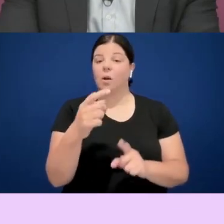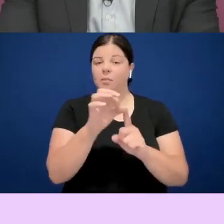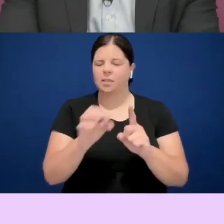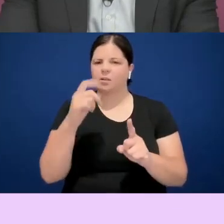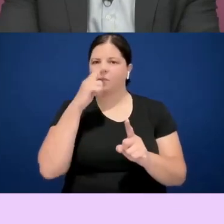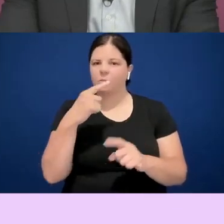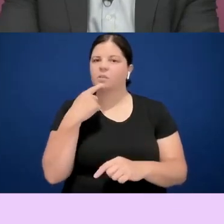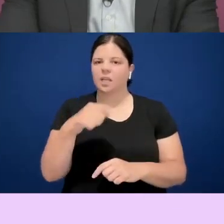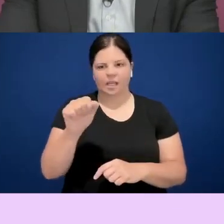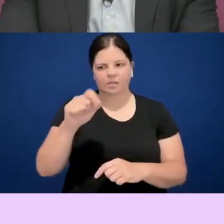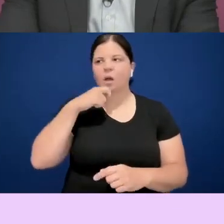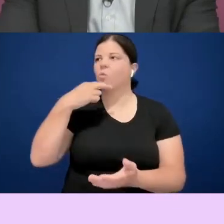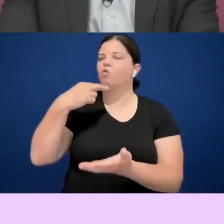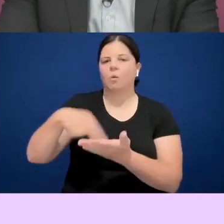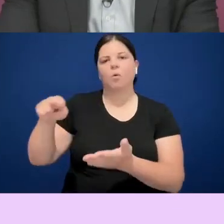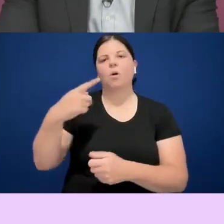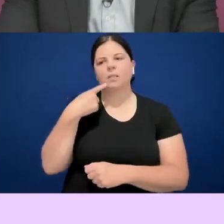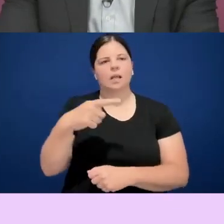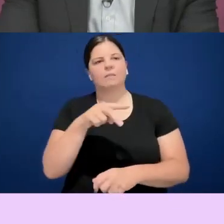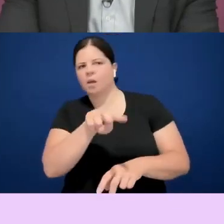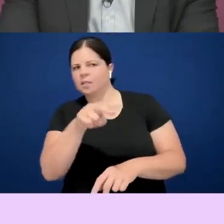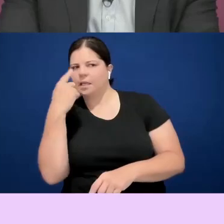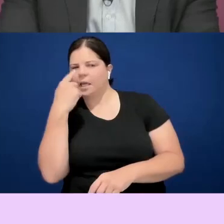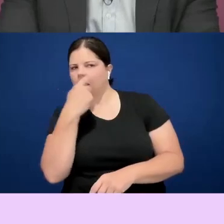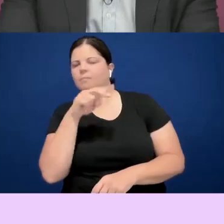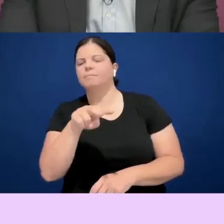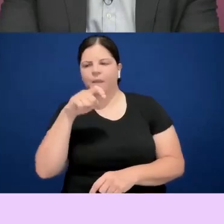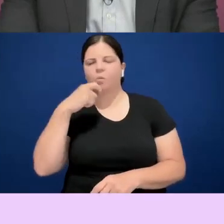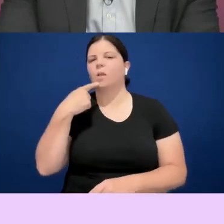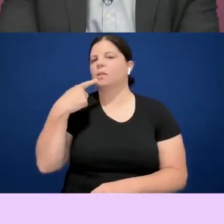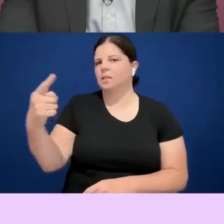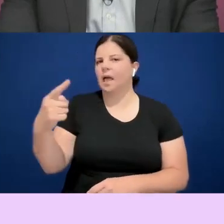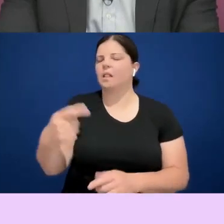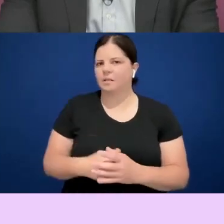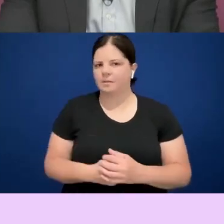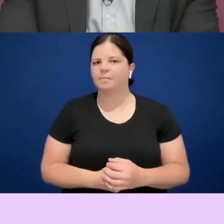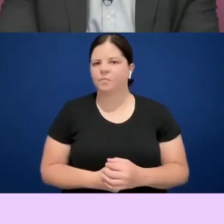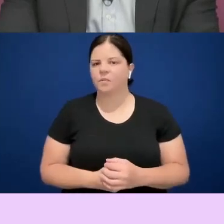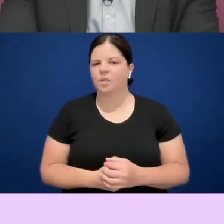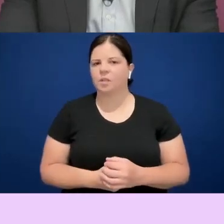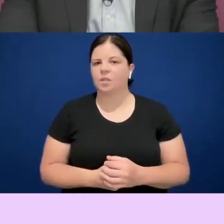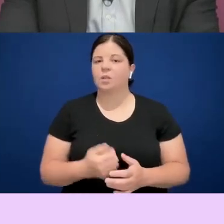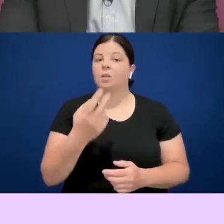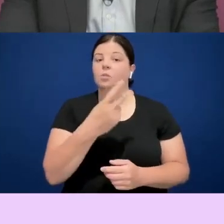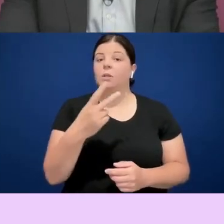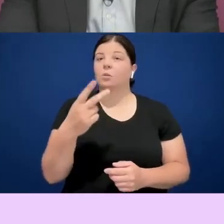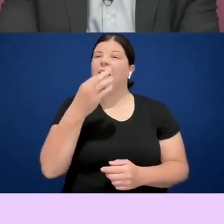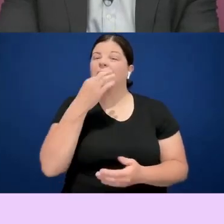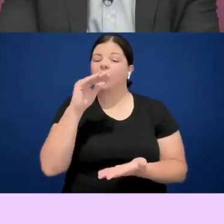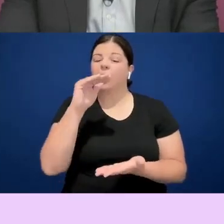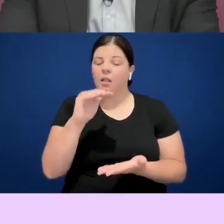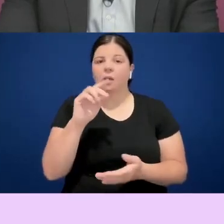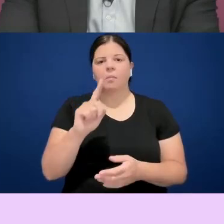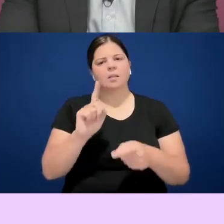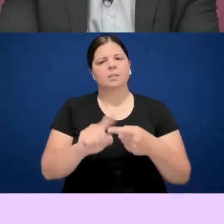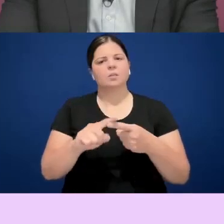would report corruption or misconduct if they personally observed it. And while this number is slightly down from the 2022 survey, it still